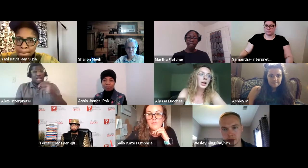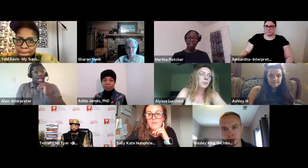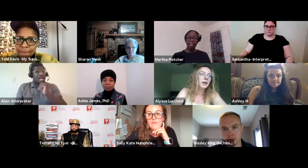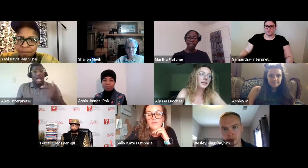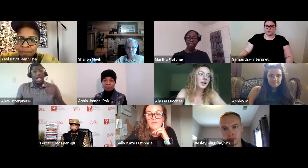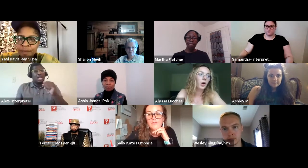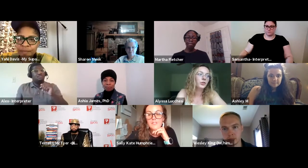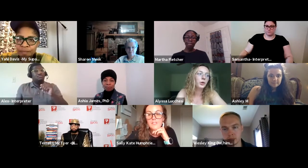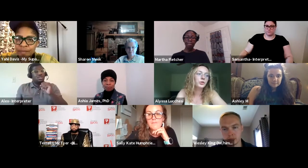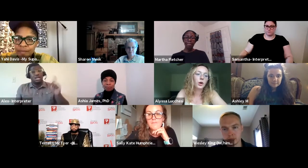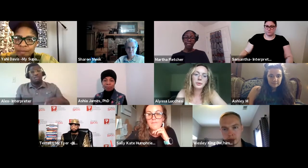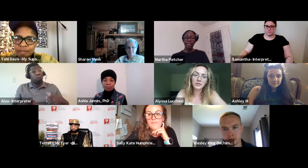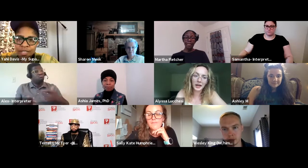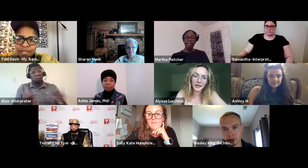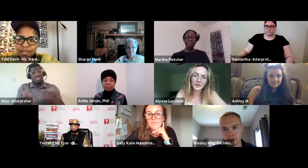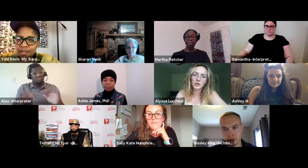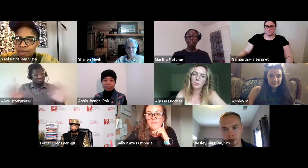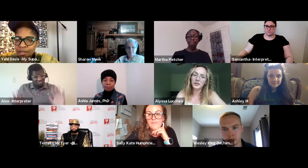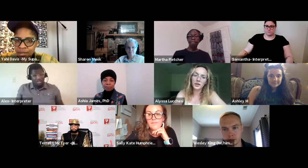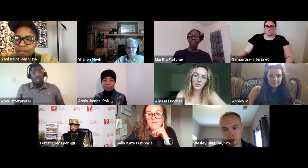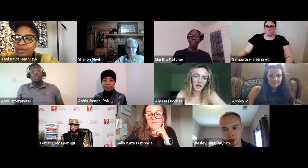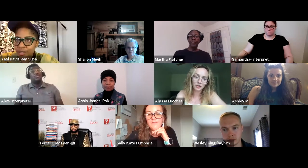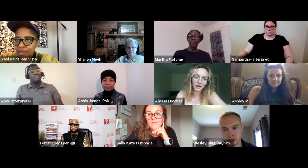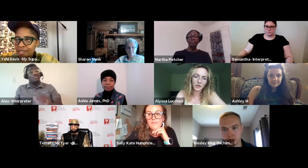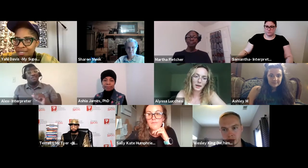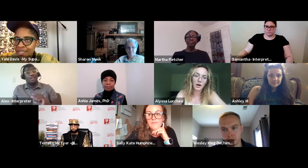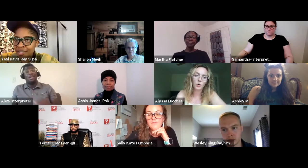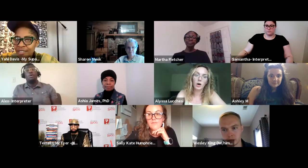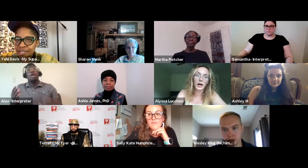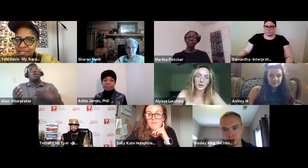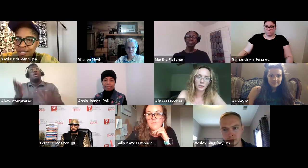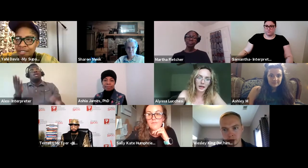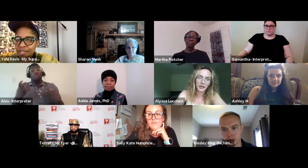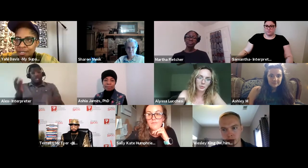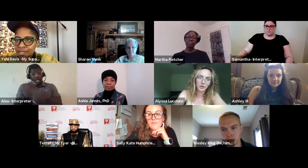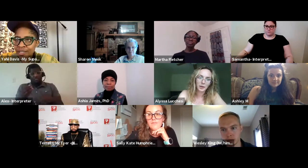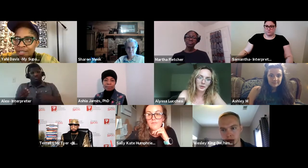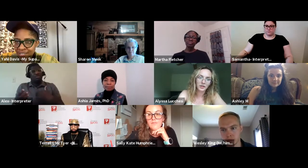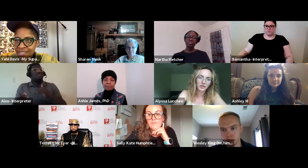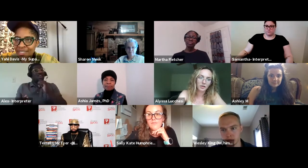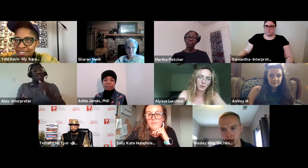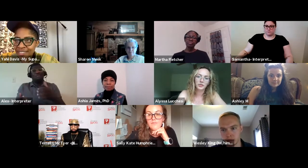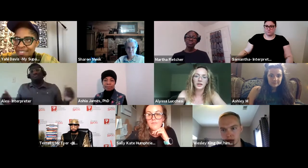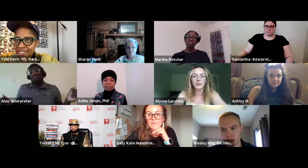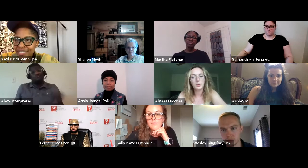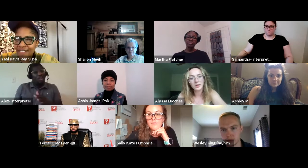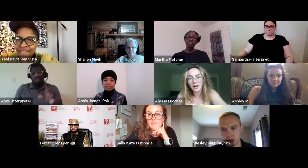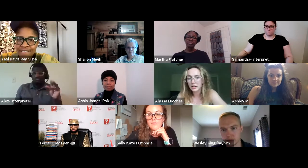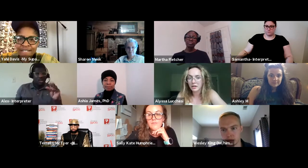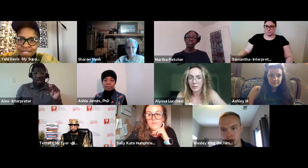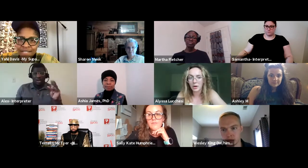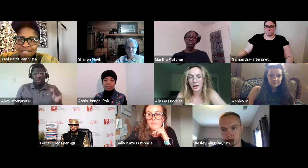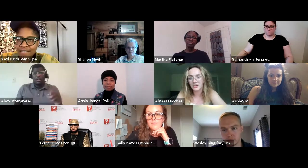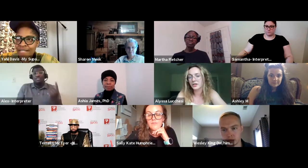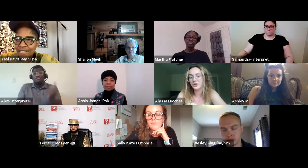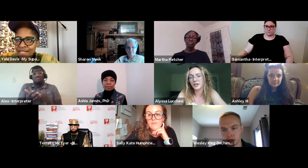accessible. But I think also don't be afraid. Don't be self-conscious about, oh, I don't know how to communicate with this deaf person, because a lot of